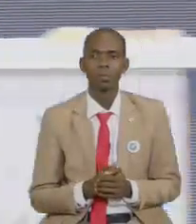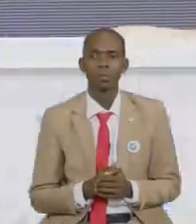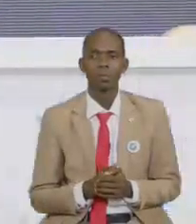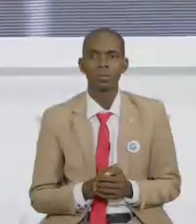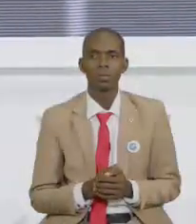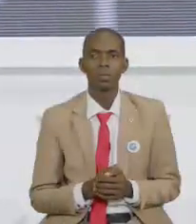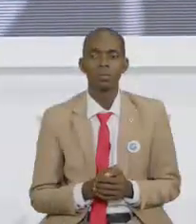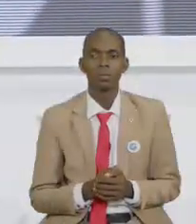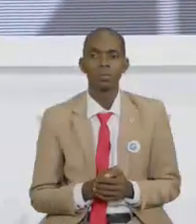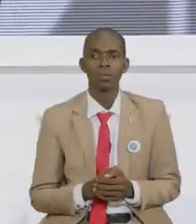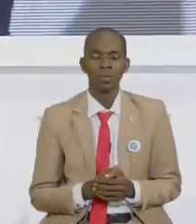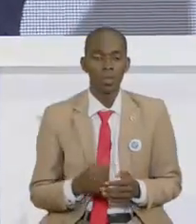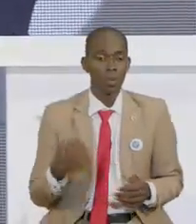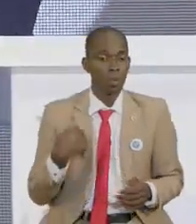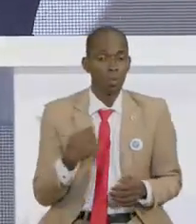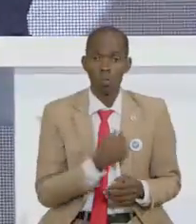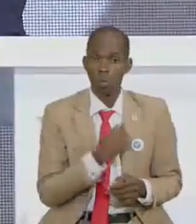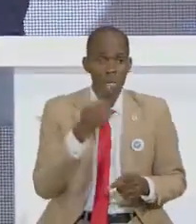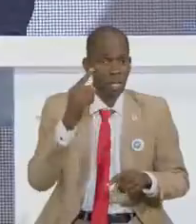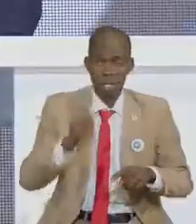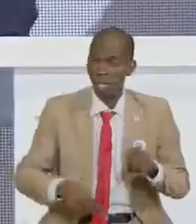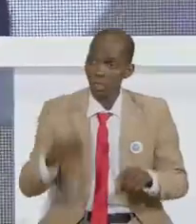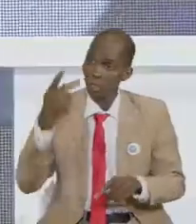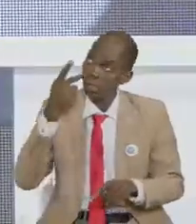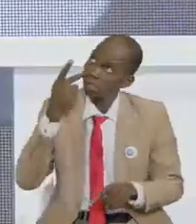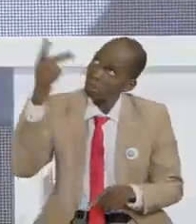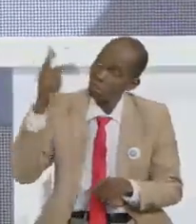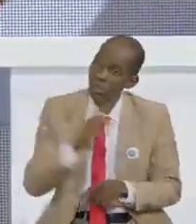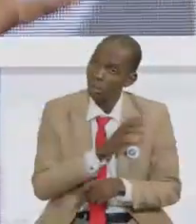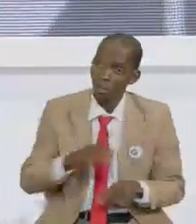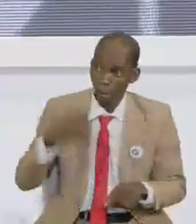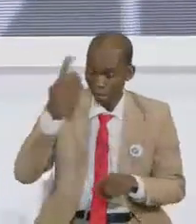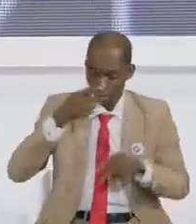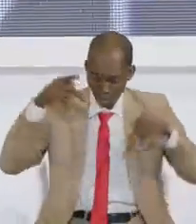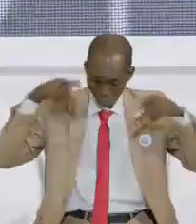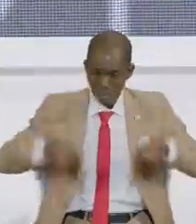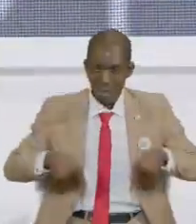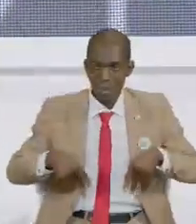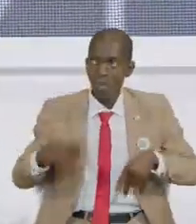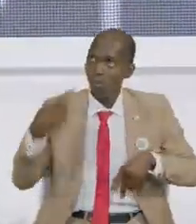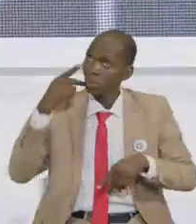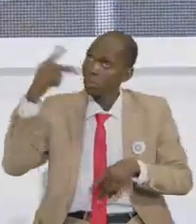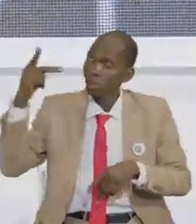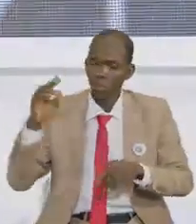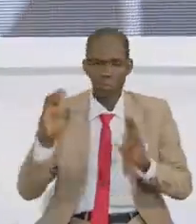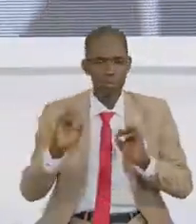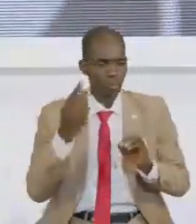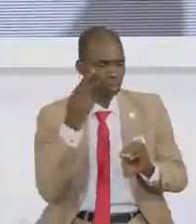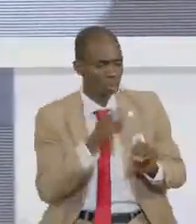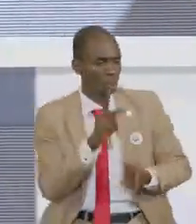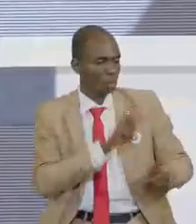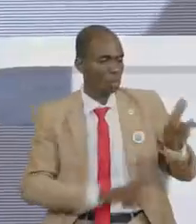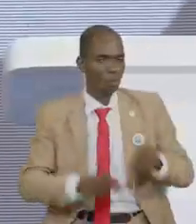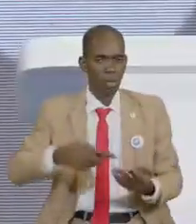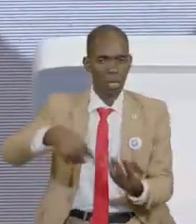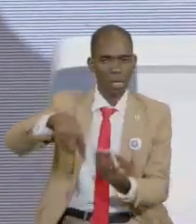We can't see Christ physically. We see the people around us physically. And they come and